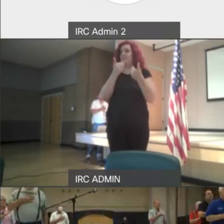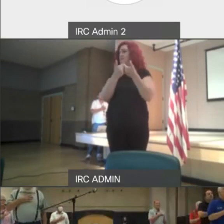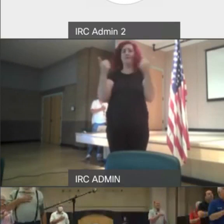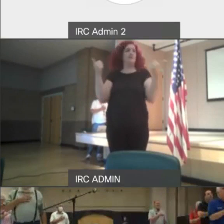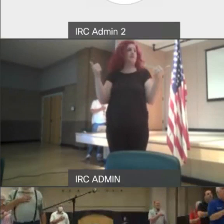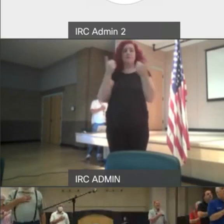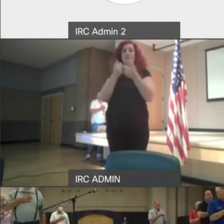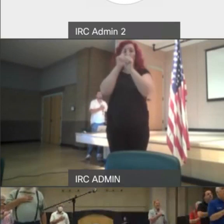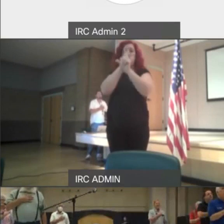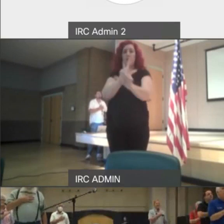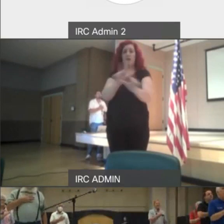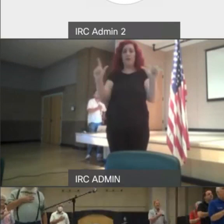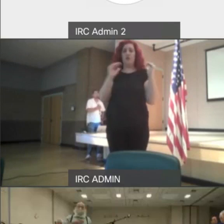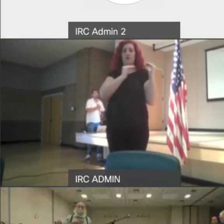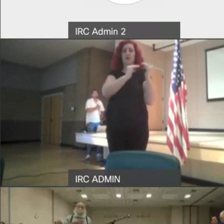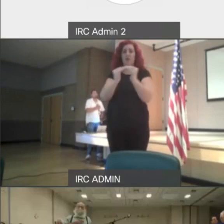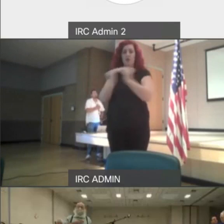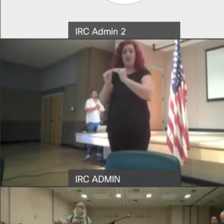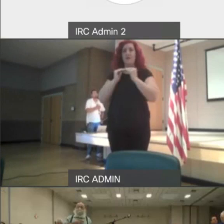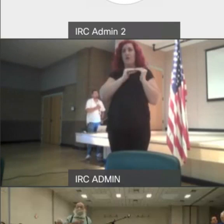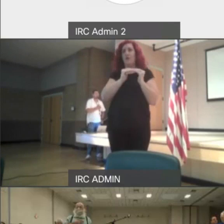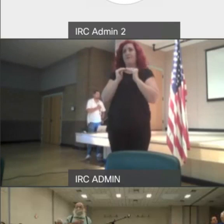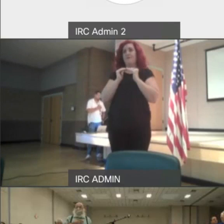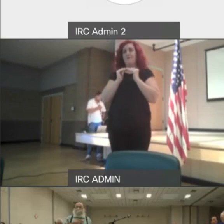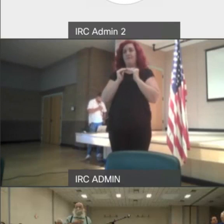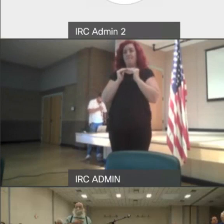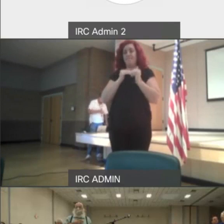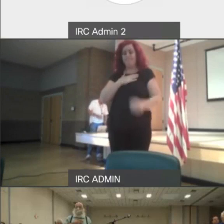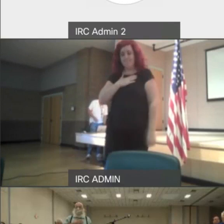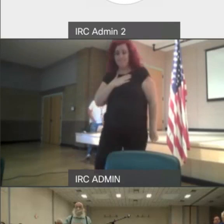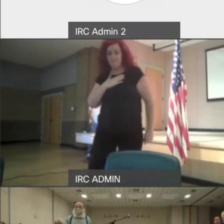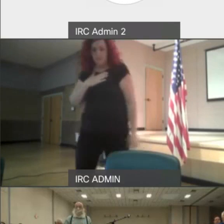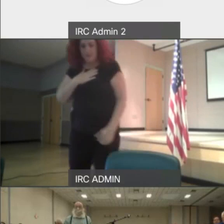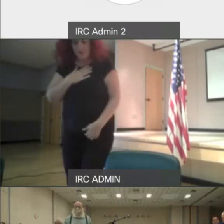nation, under God, indivisible, with liberty and justice for all.